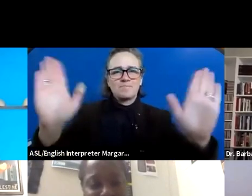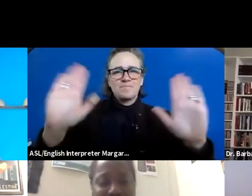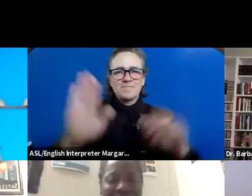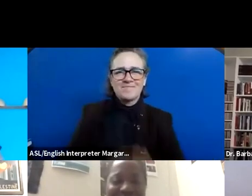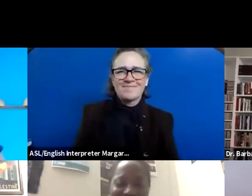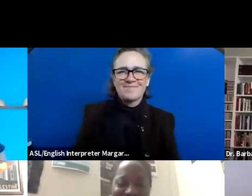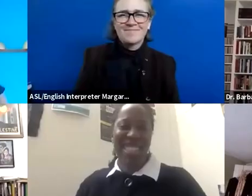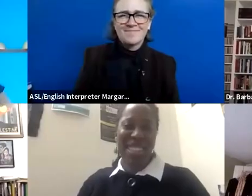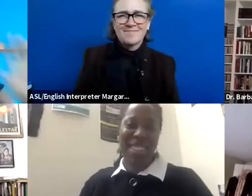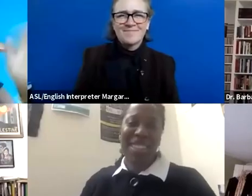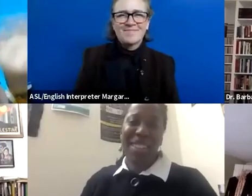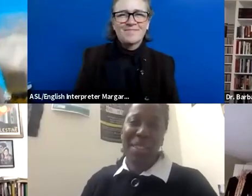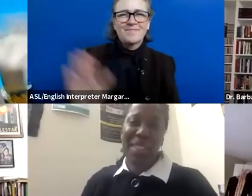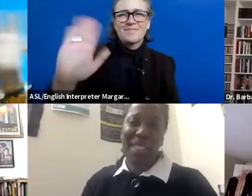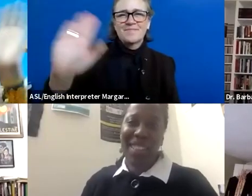Namaste.